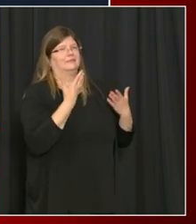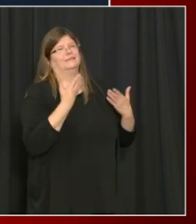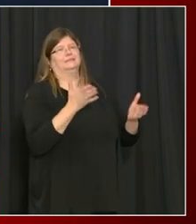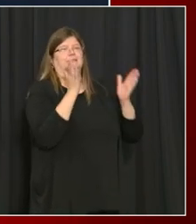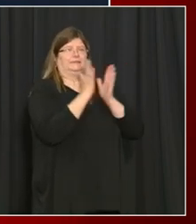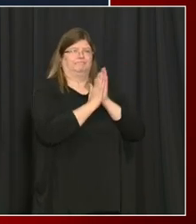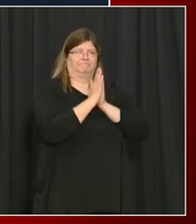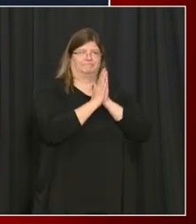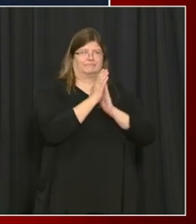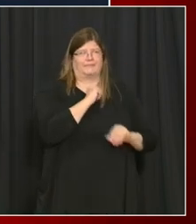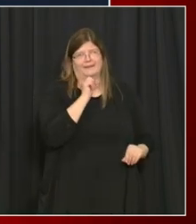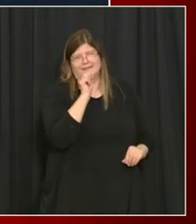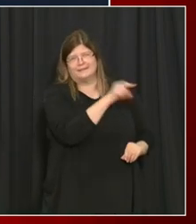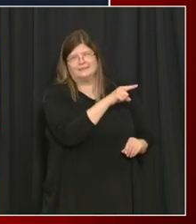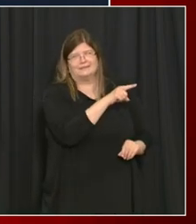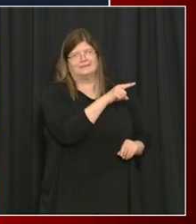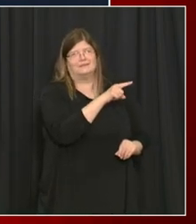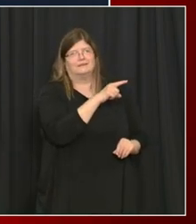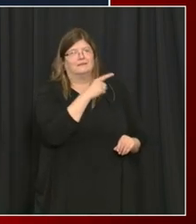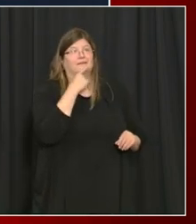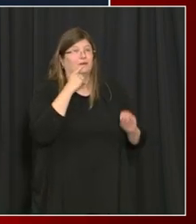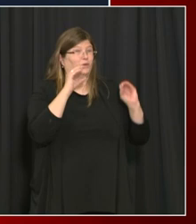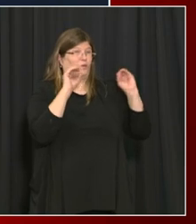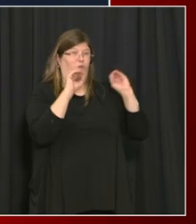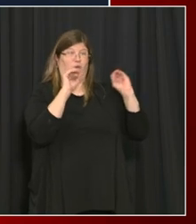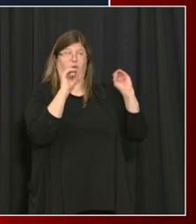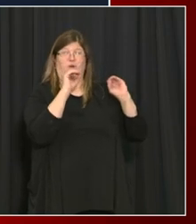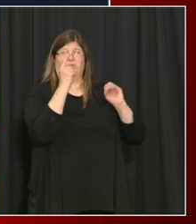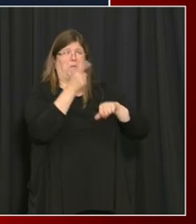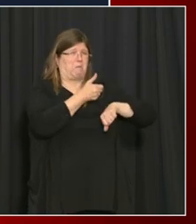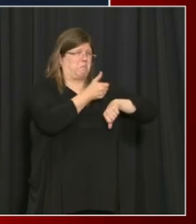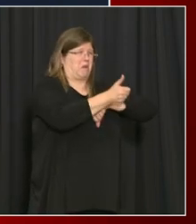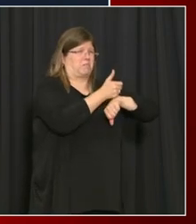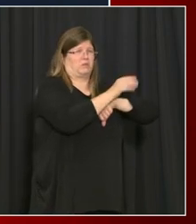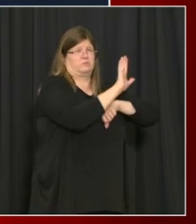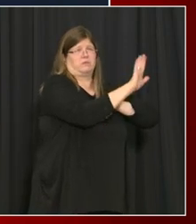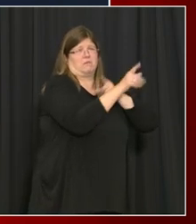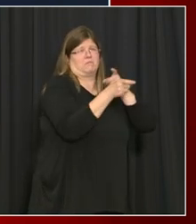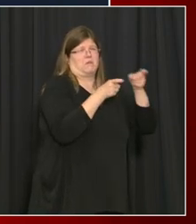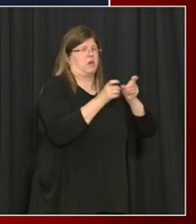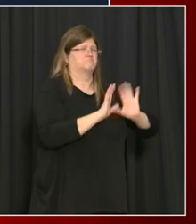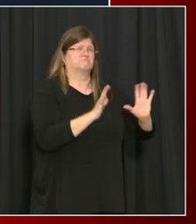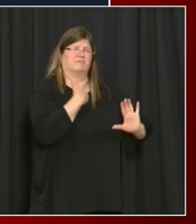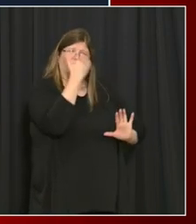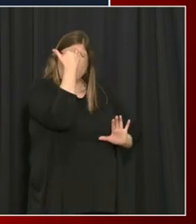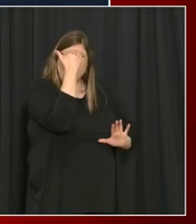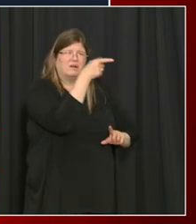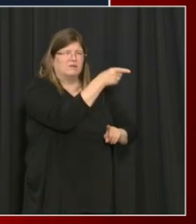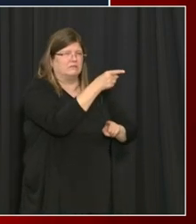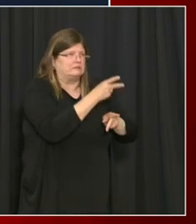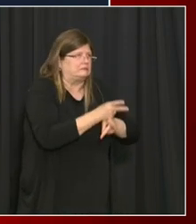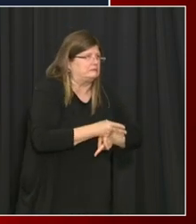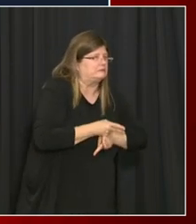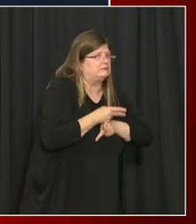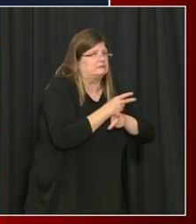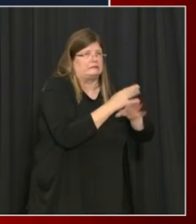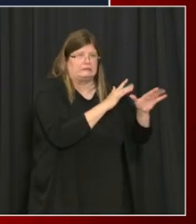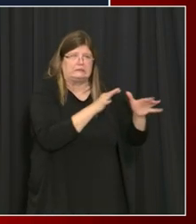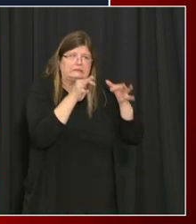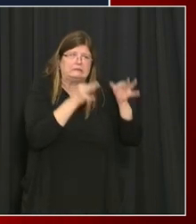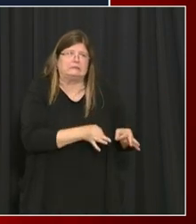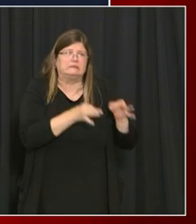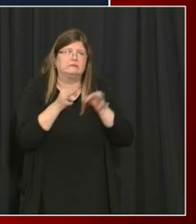No one really can accuse your administration of not being prudent about reopening, but there have been a number of